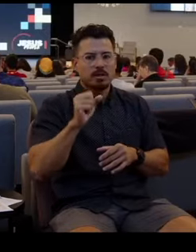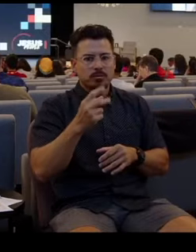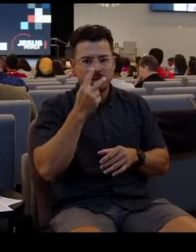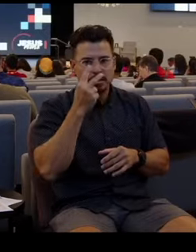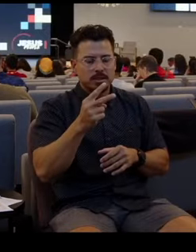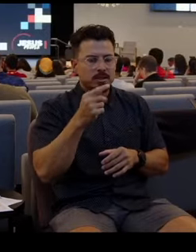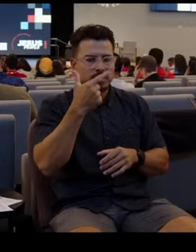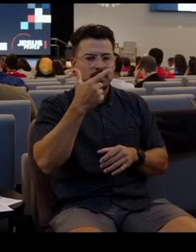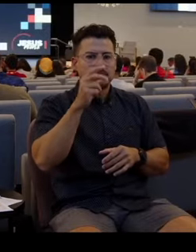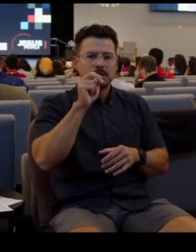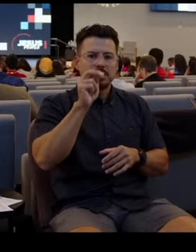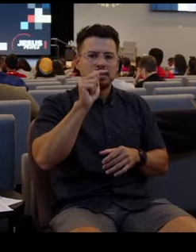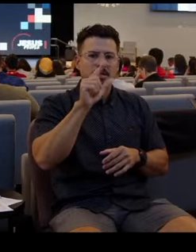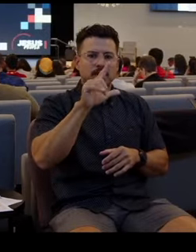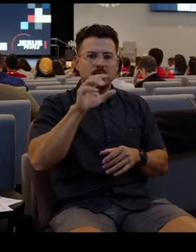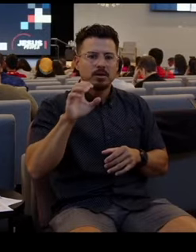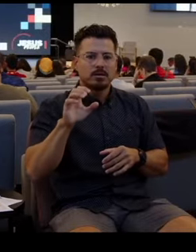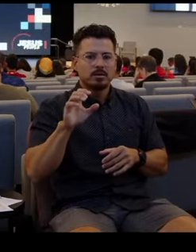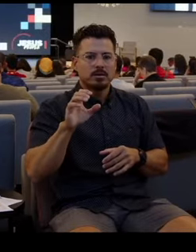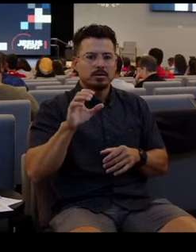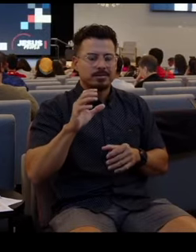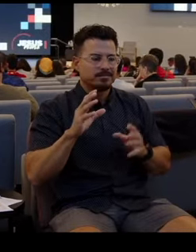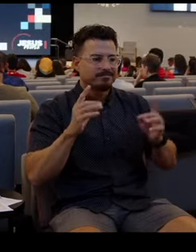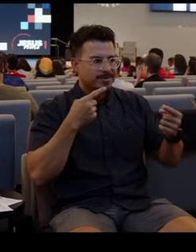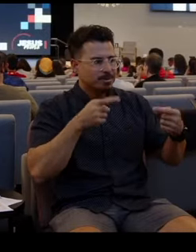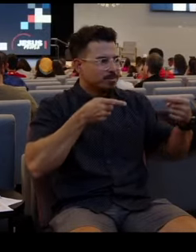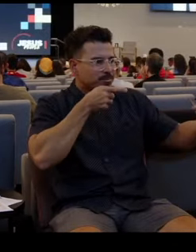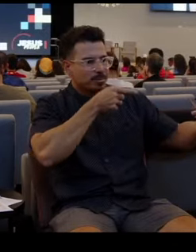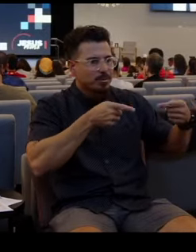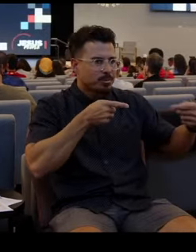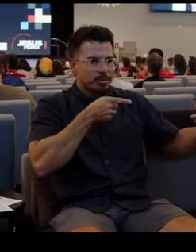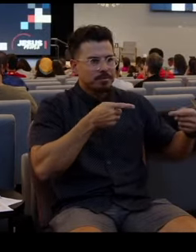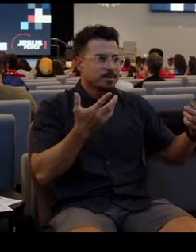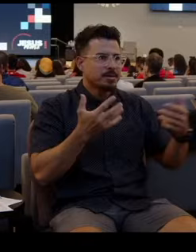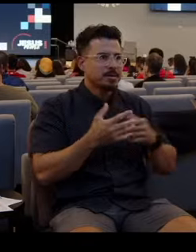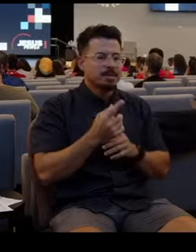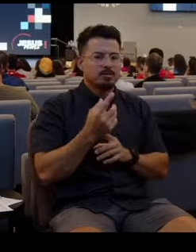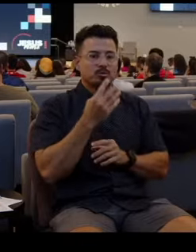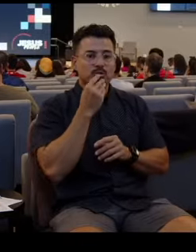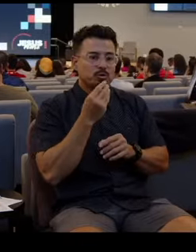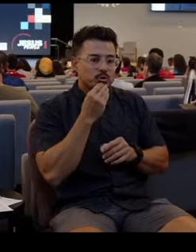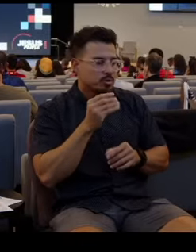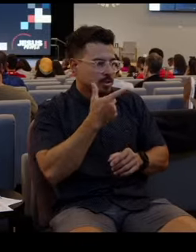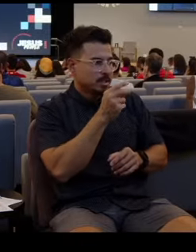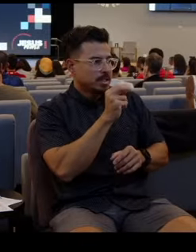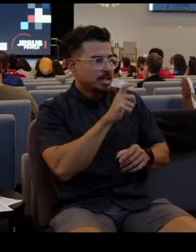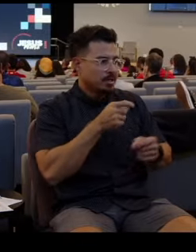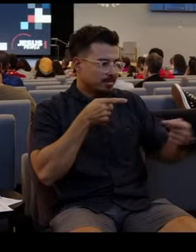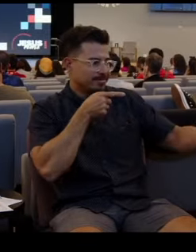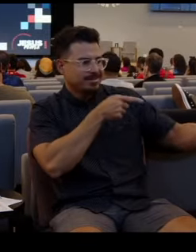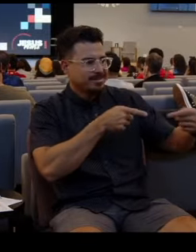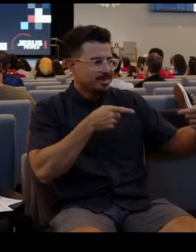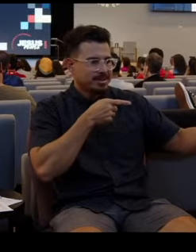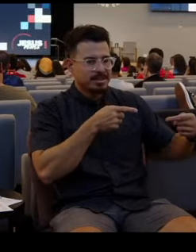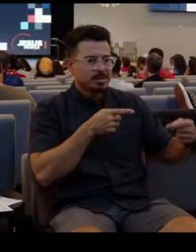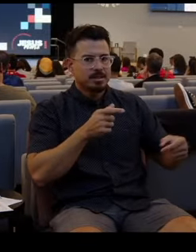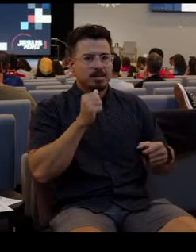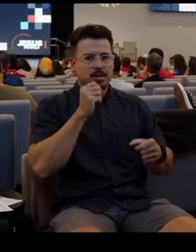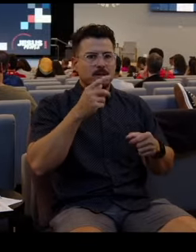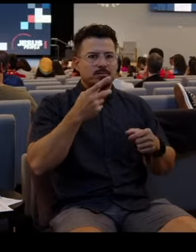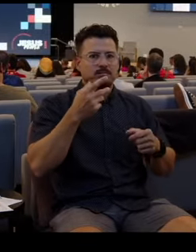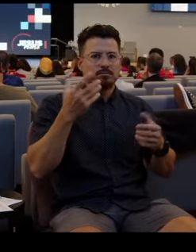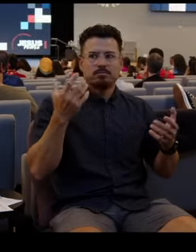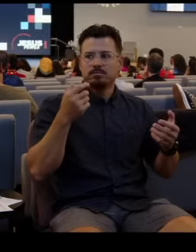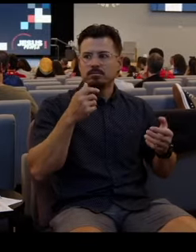see the Gentile controversy emerge, right? Paul was teaching that you didn't have to circumcise